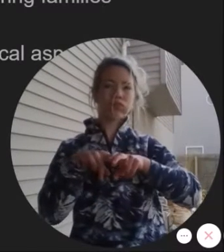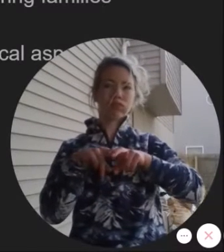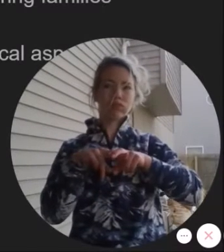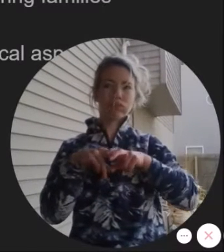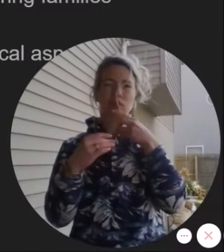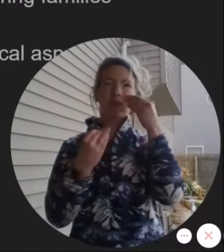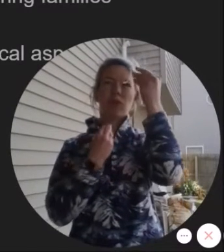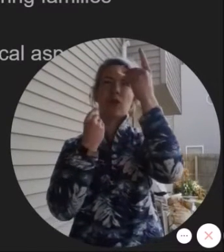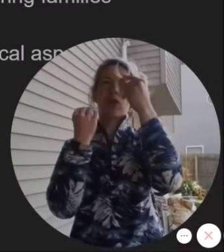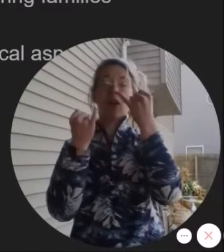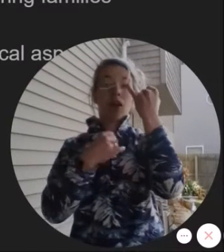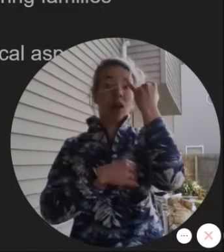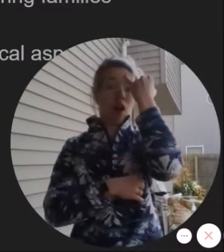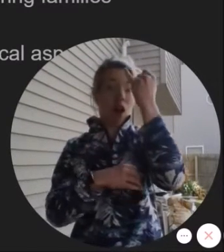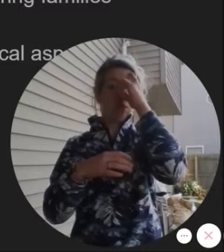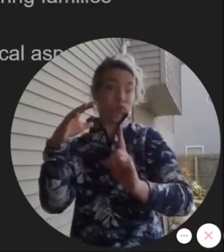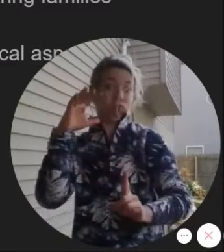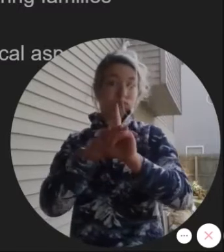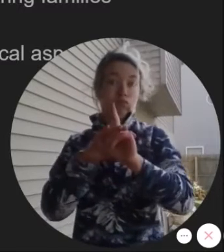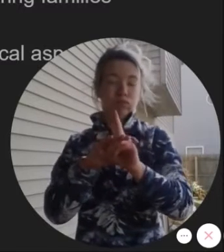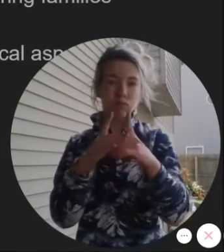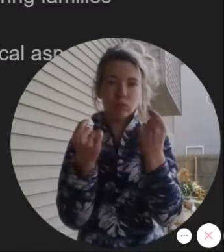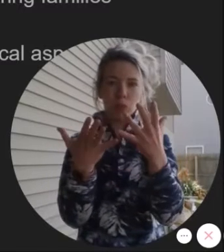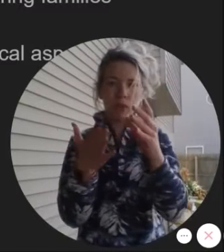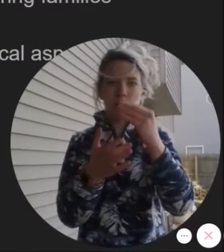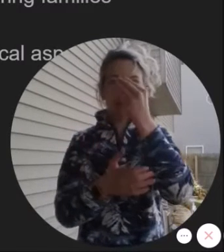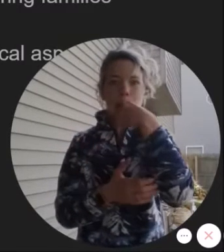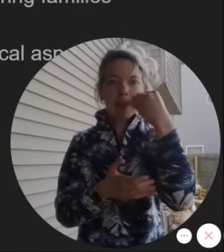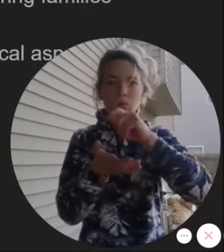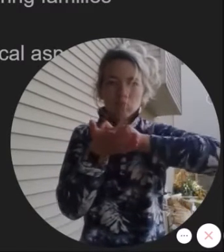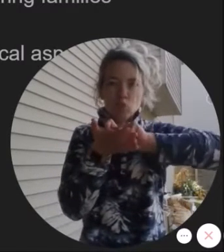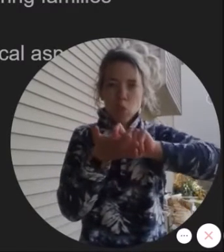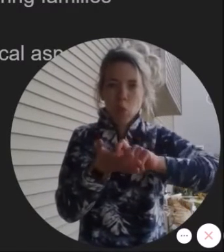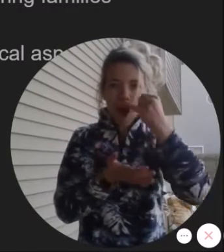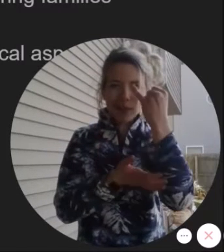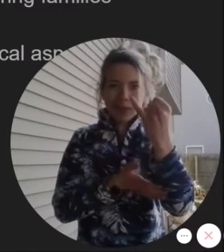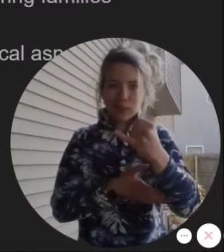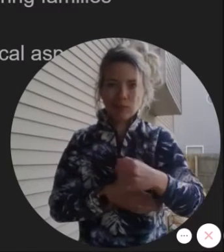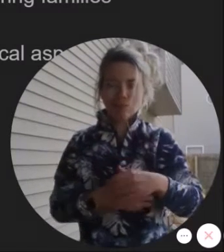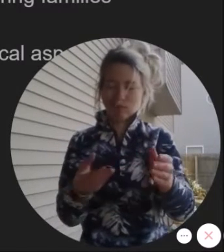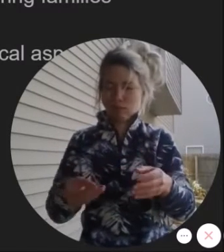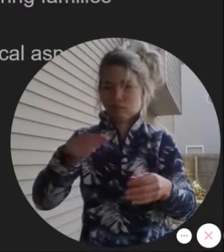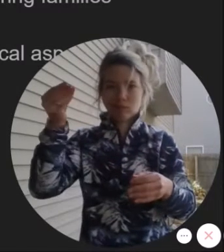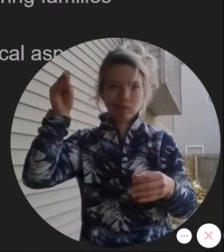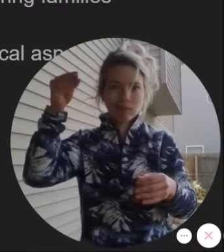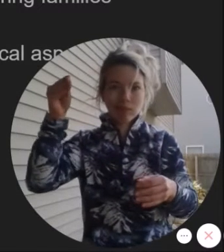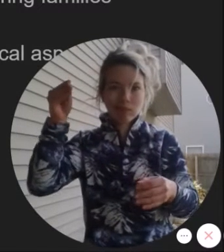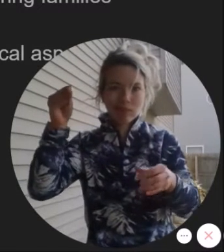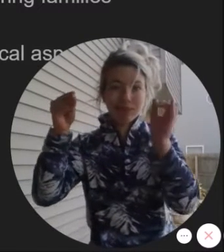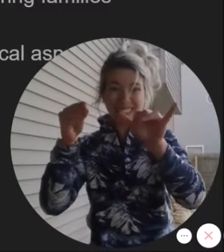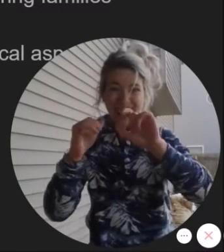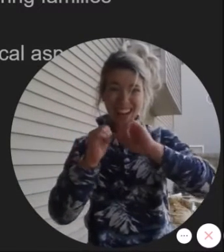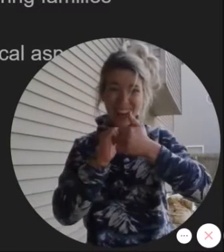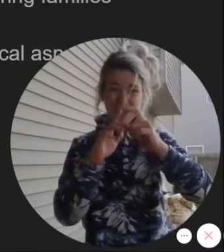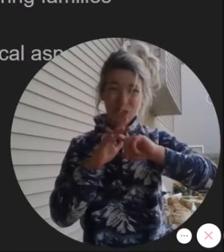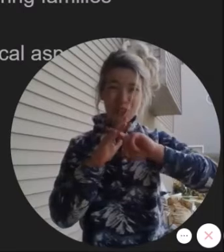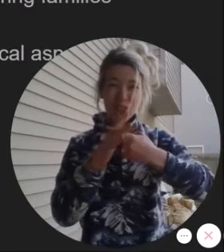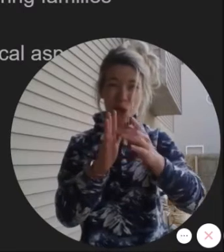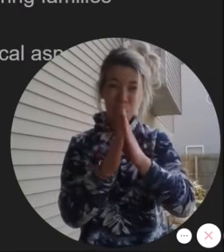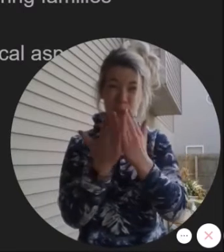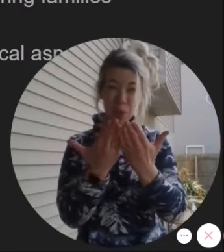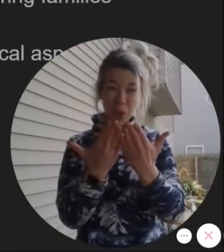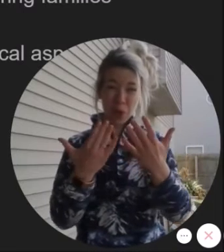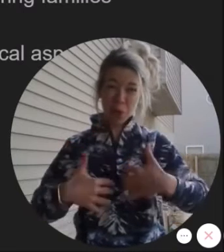She was in a coffee shop sitting and thinking about stuff, and she randomly had an idea. And she started writing down this idea, and that